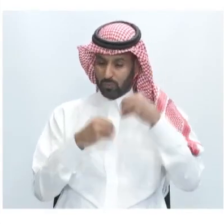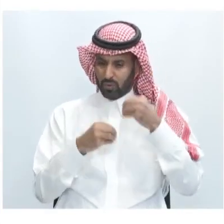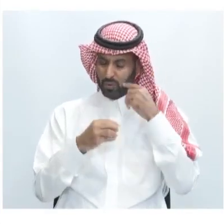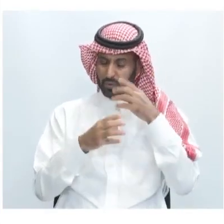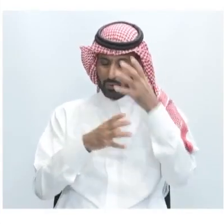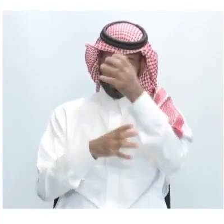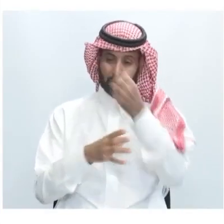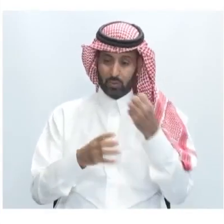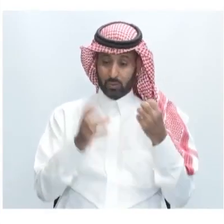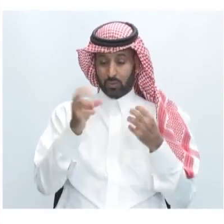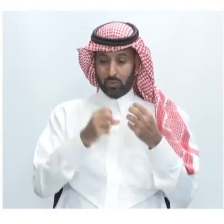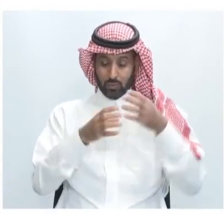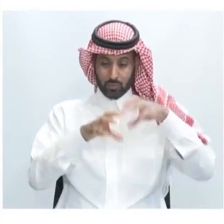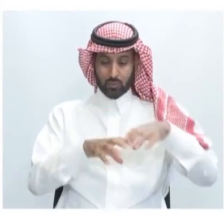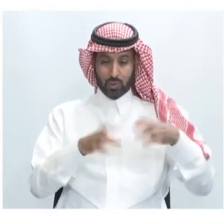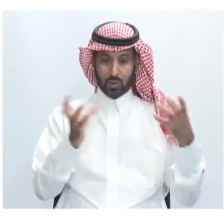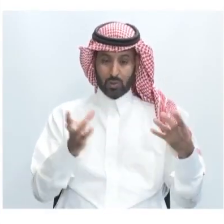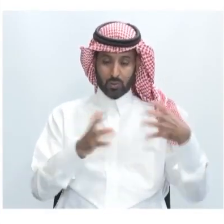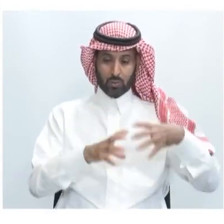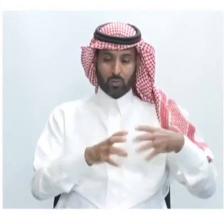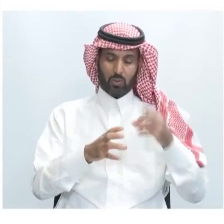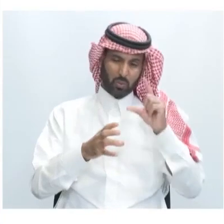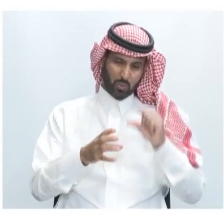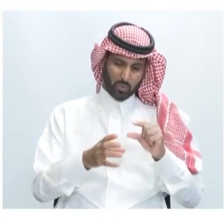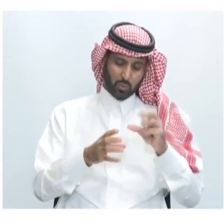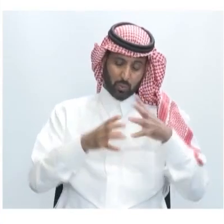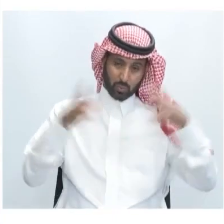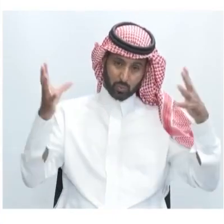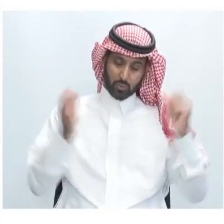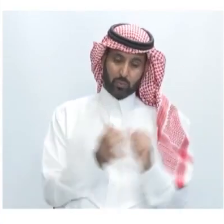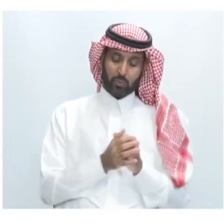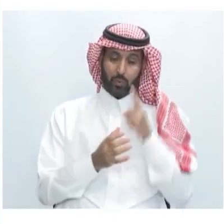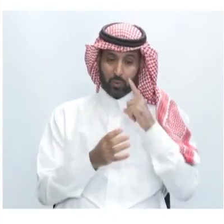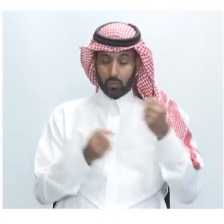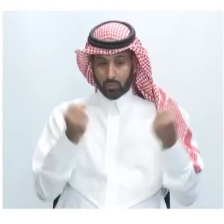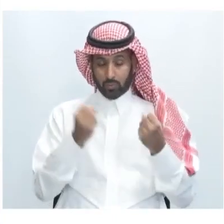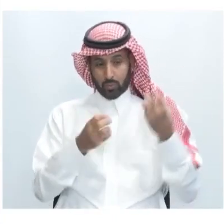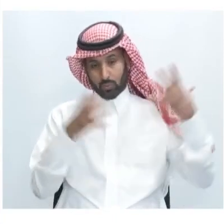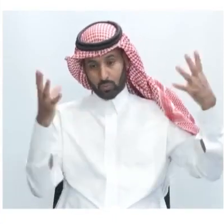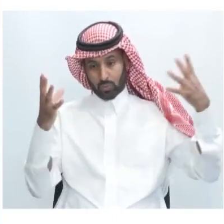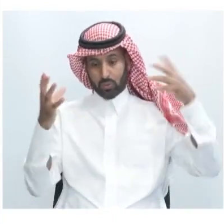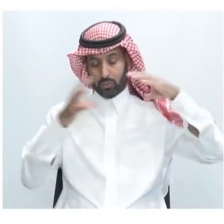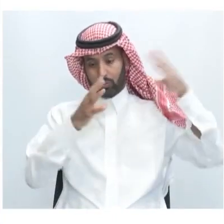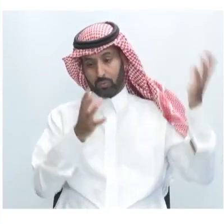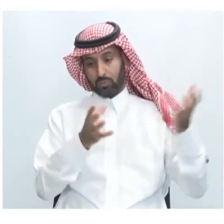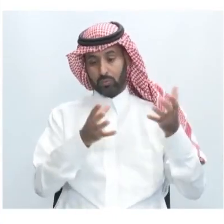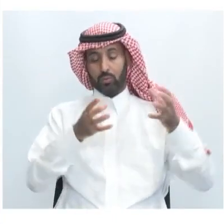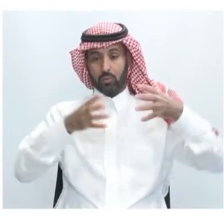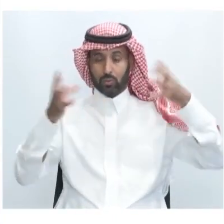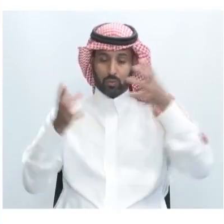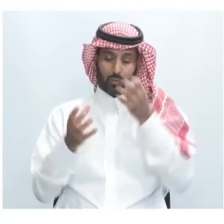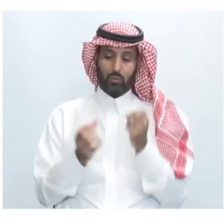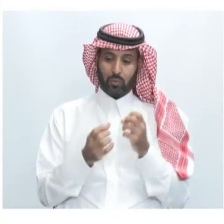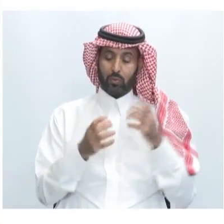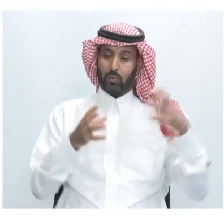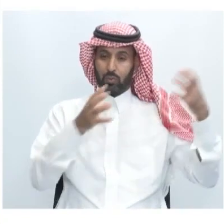a little? Yes, that's correct. There's a lot in the truck. The truck is full, actually. So